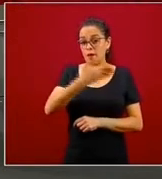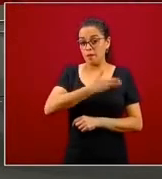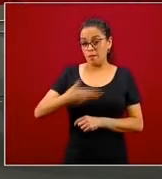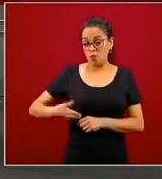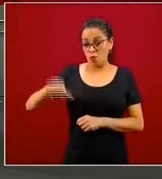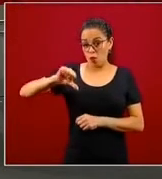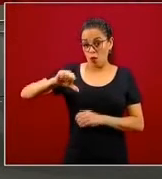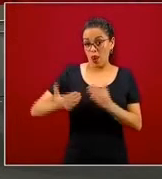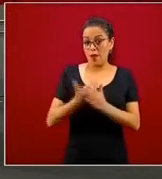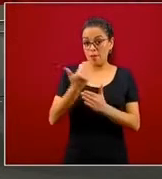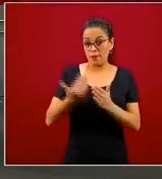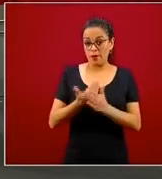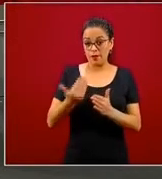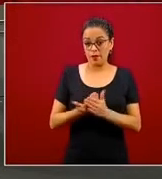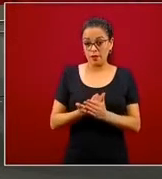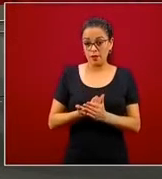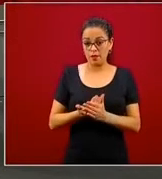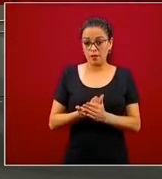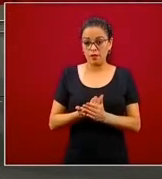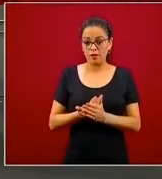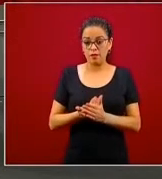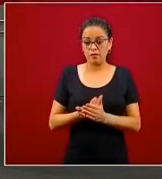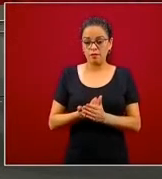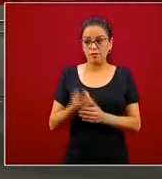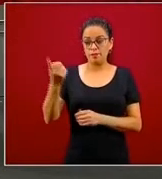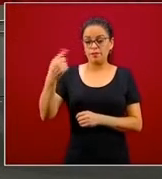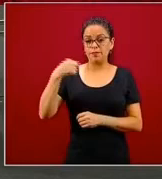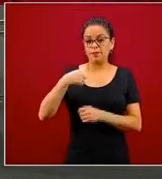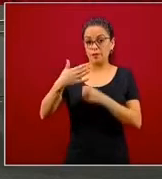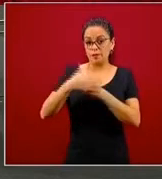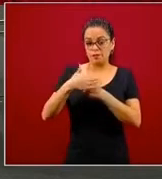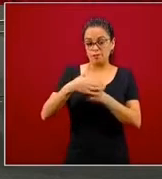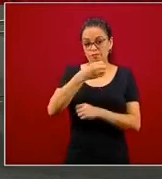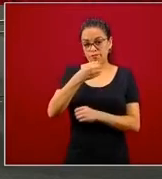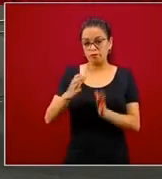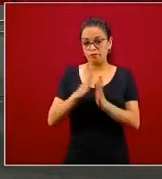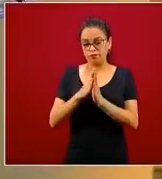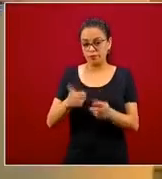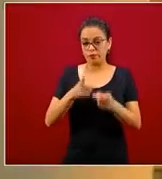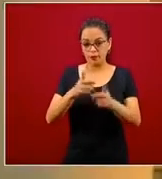Something else that the president was asked this morning,